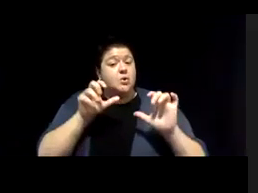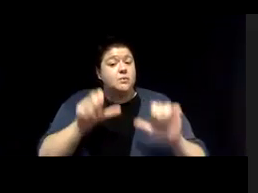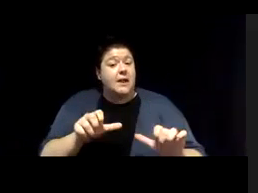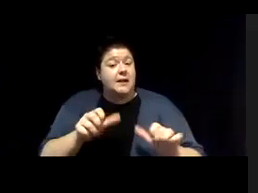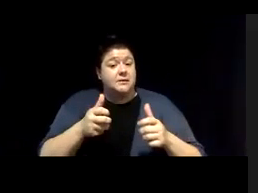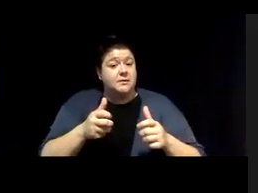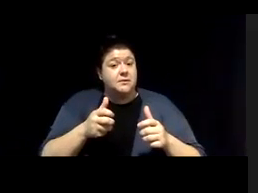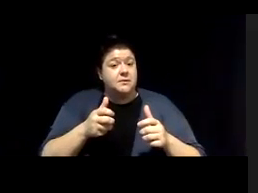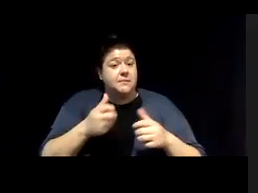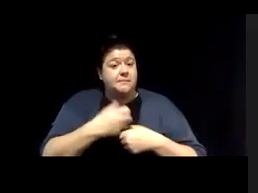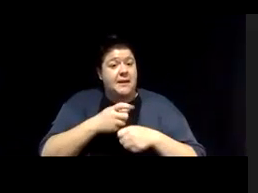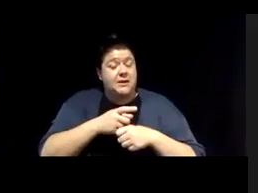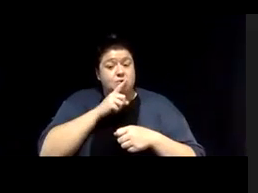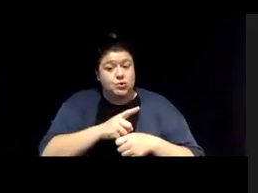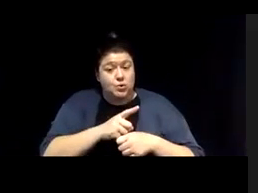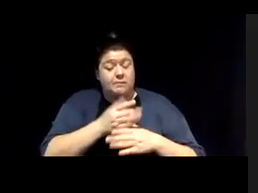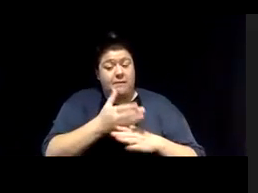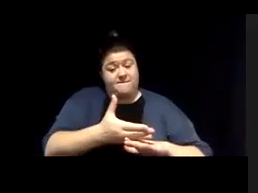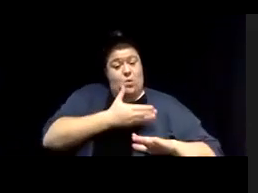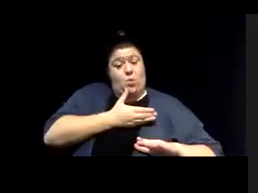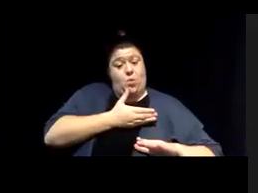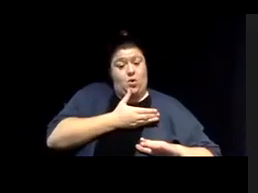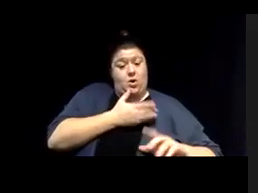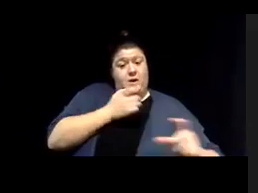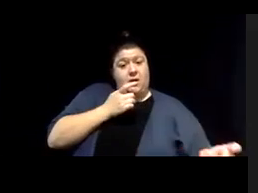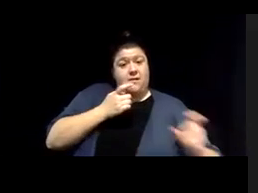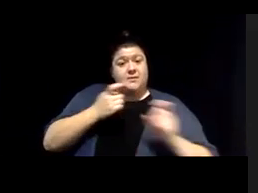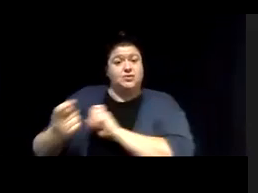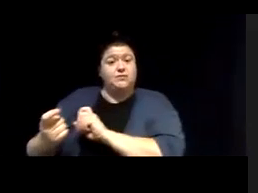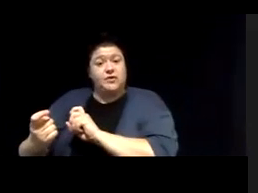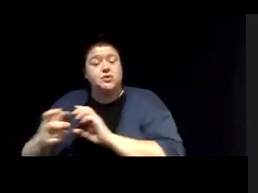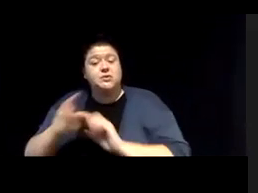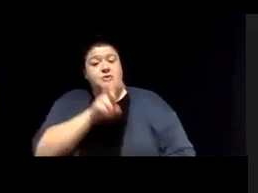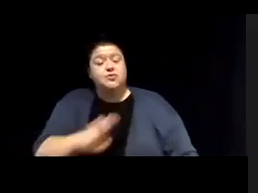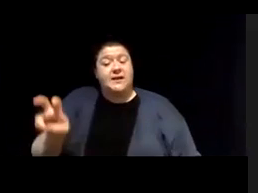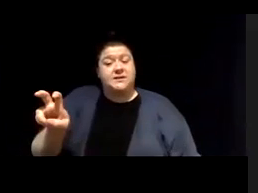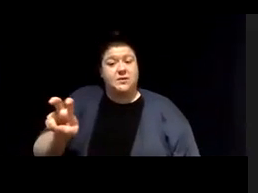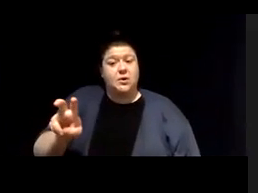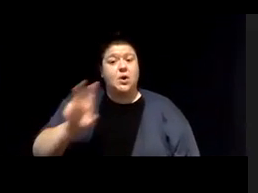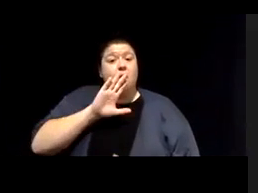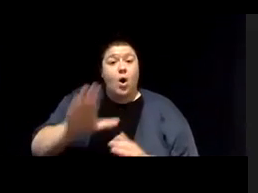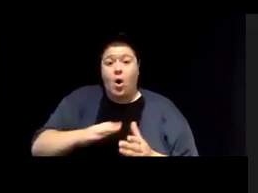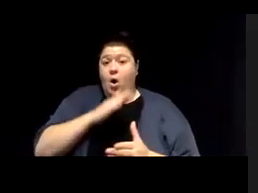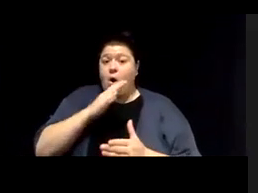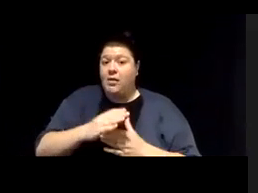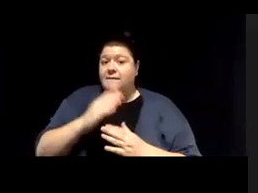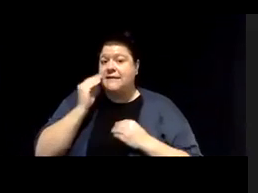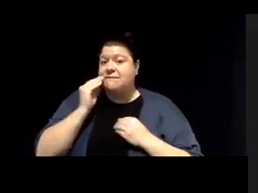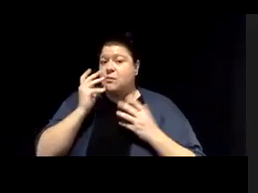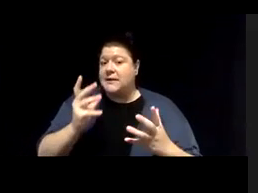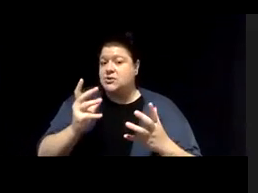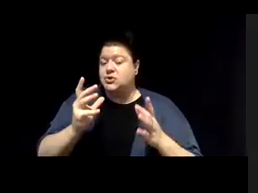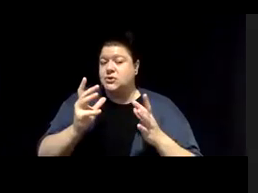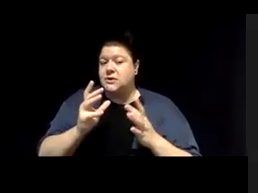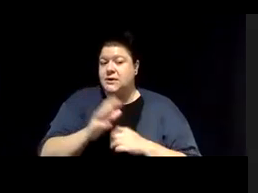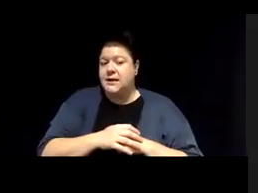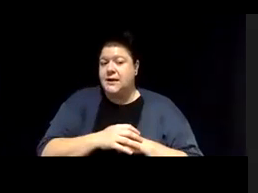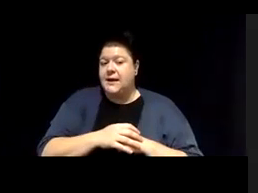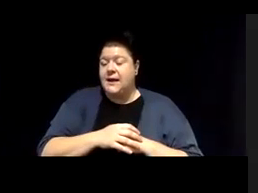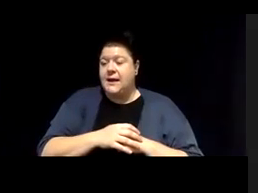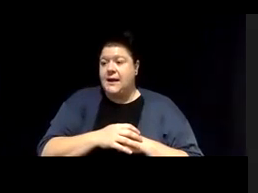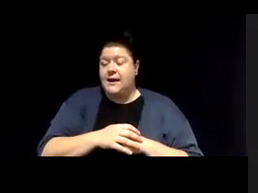they make the conversion, and that all the pertinent information has been transmitted. Therefore, the